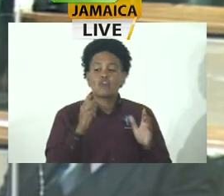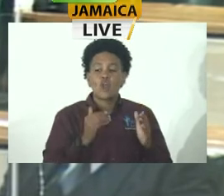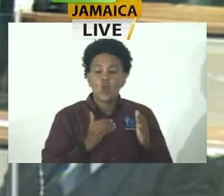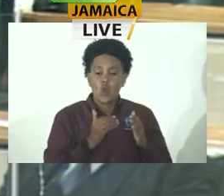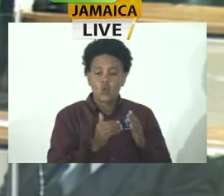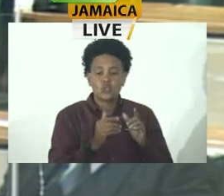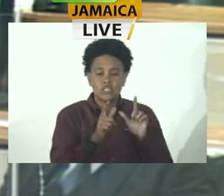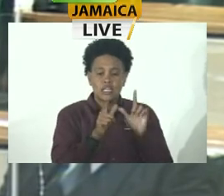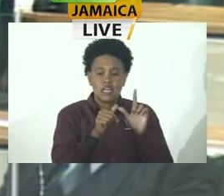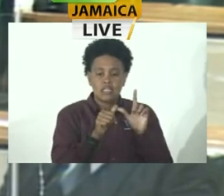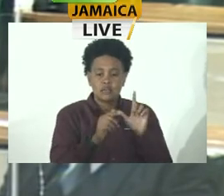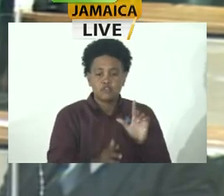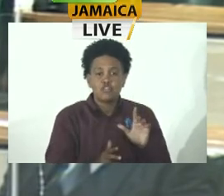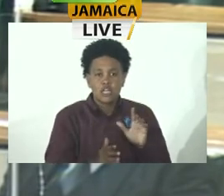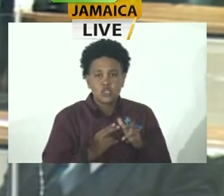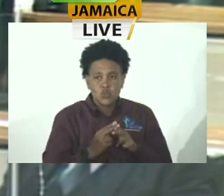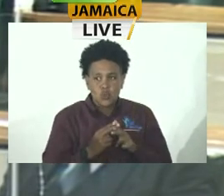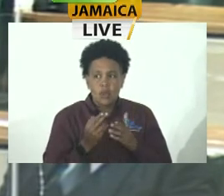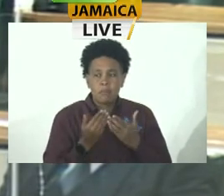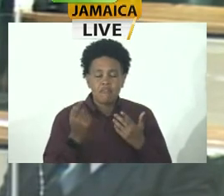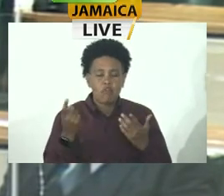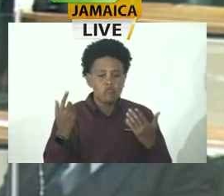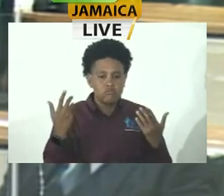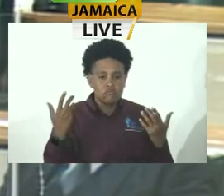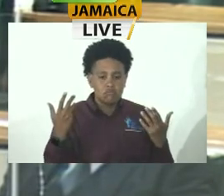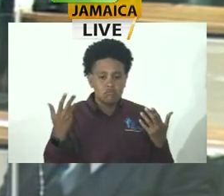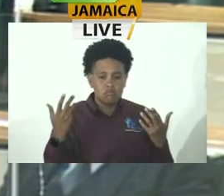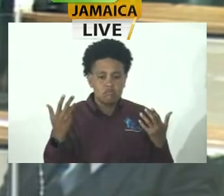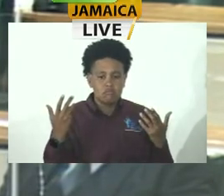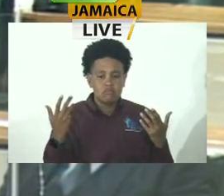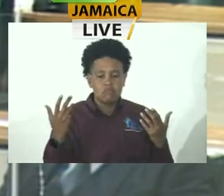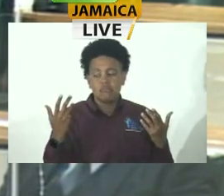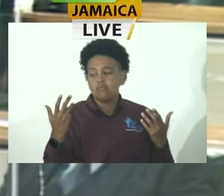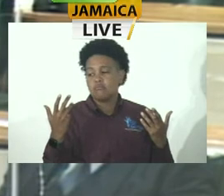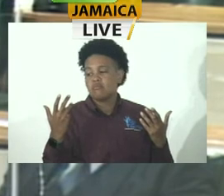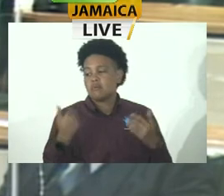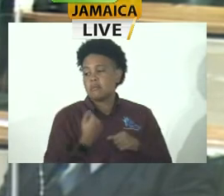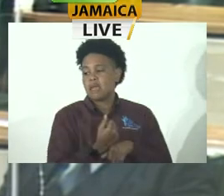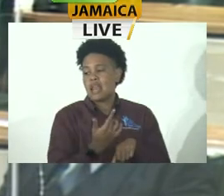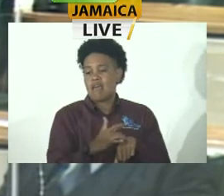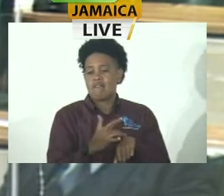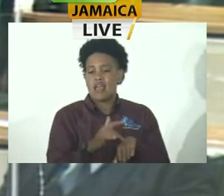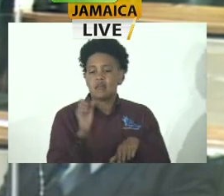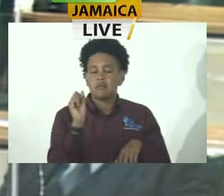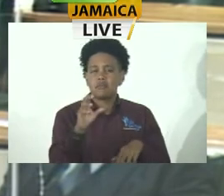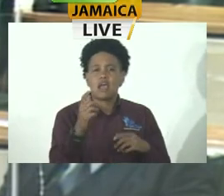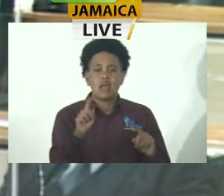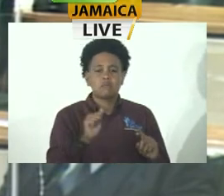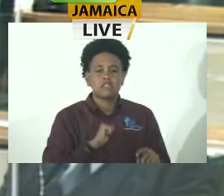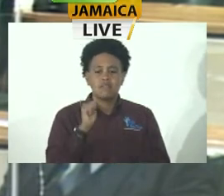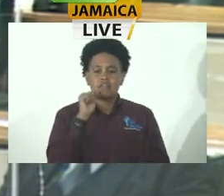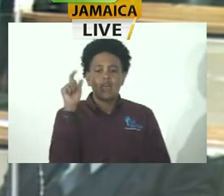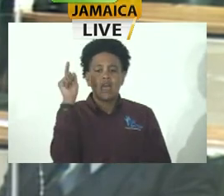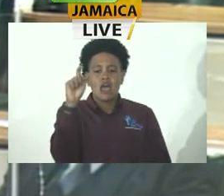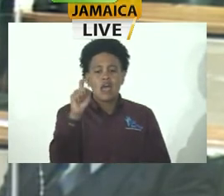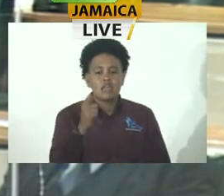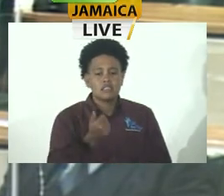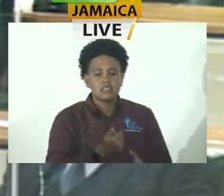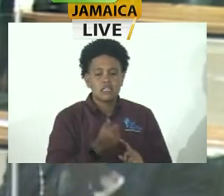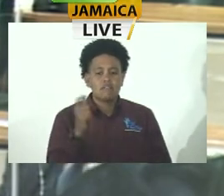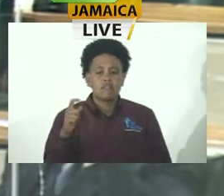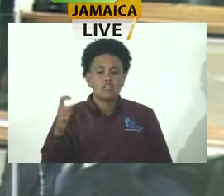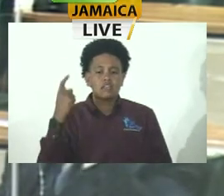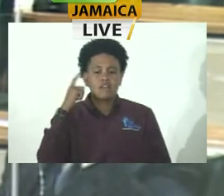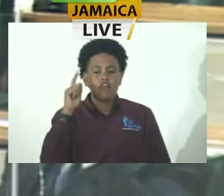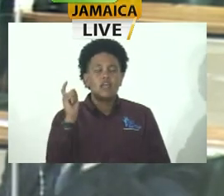to expiration before they are made available and i am not asking necessarily